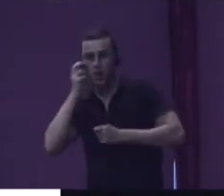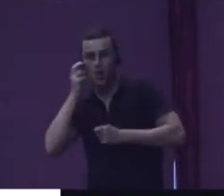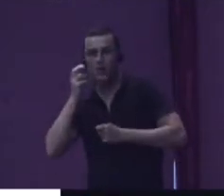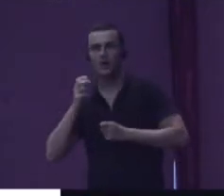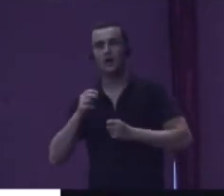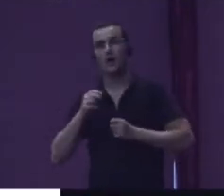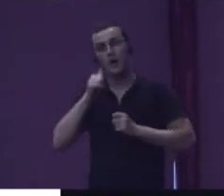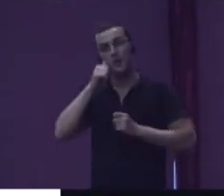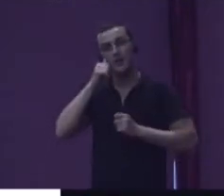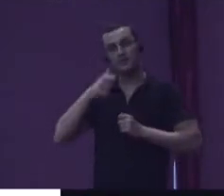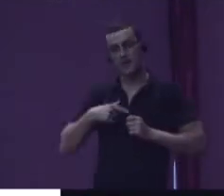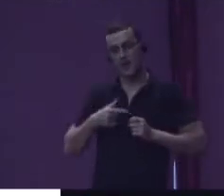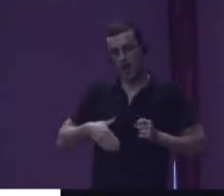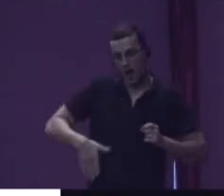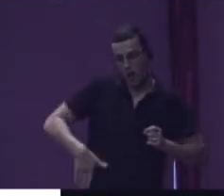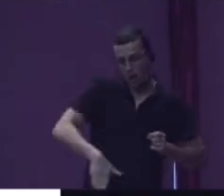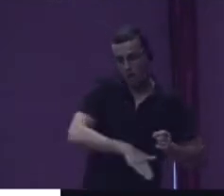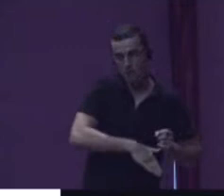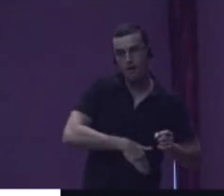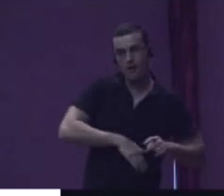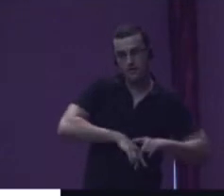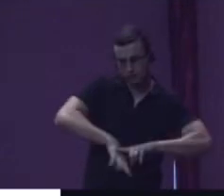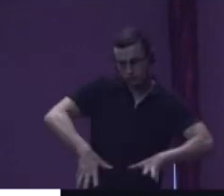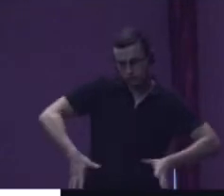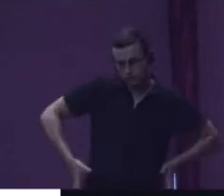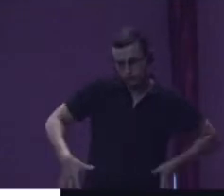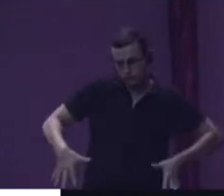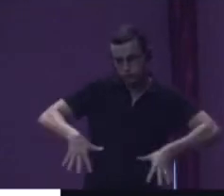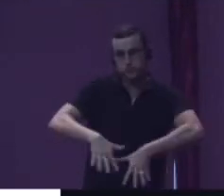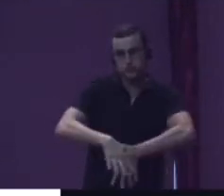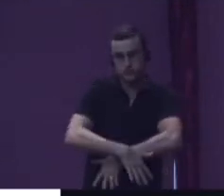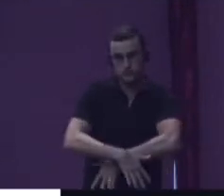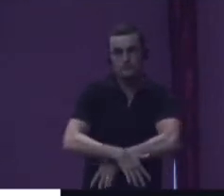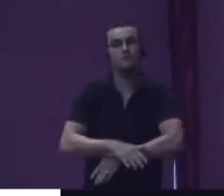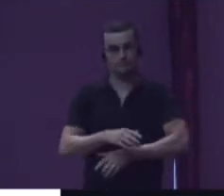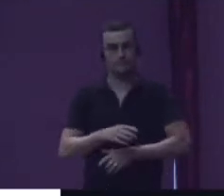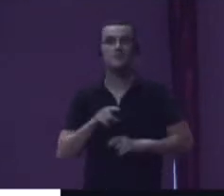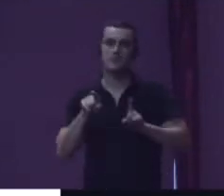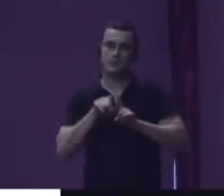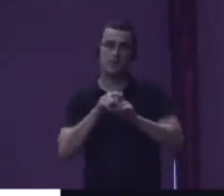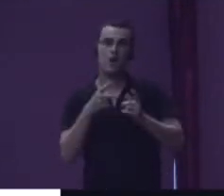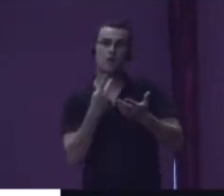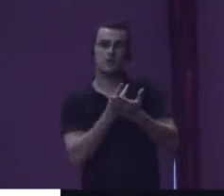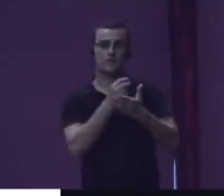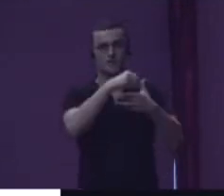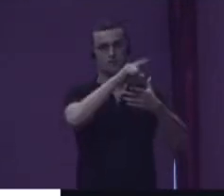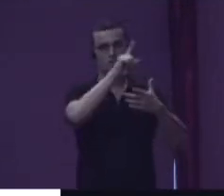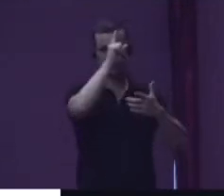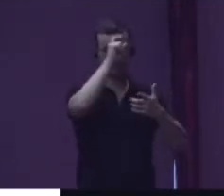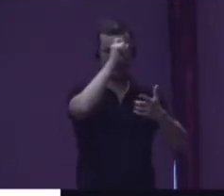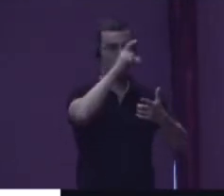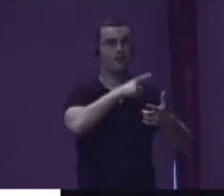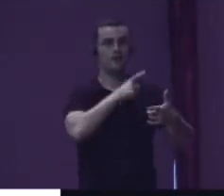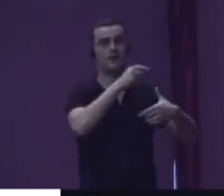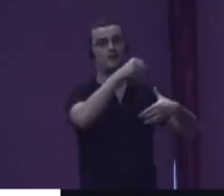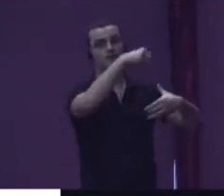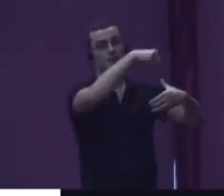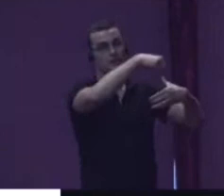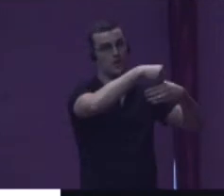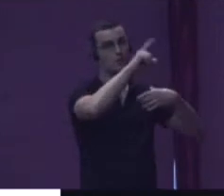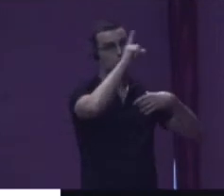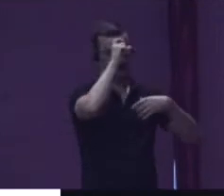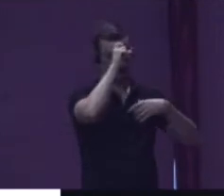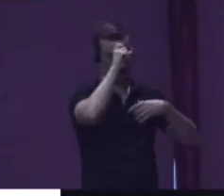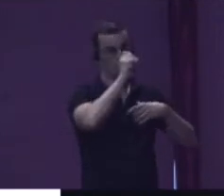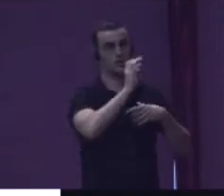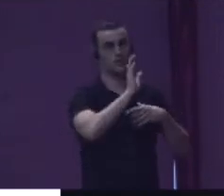the hospital. And it presents conflicts in the hospital in terms of their